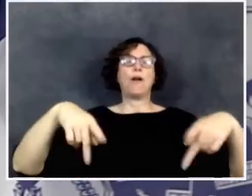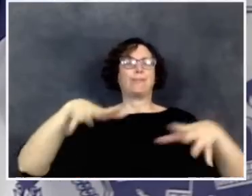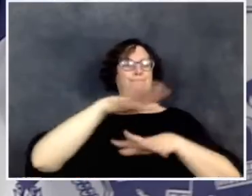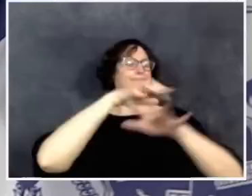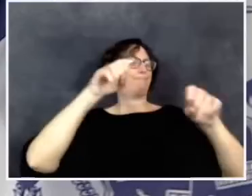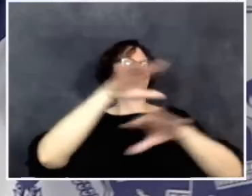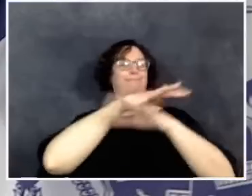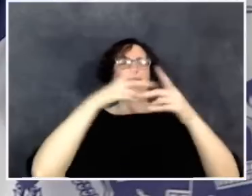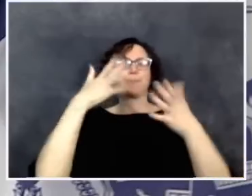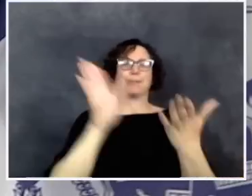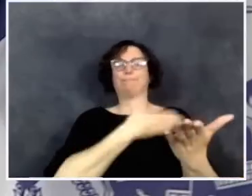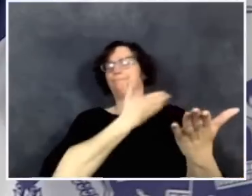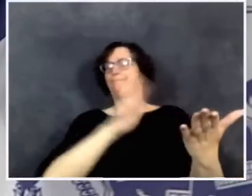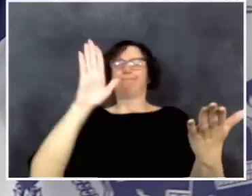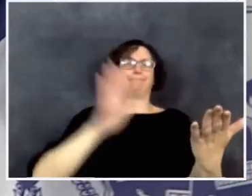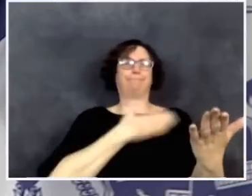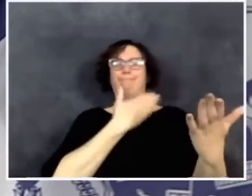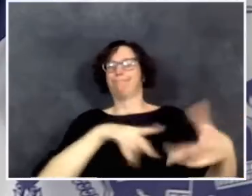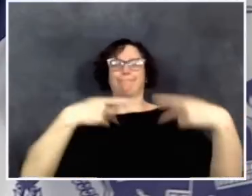and they